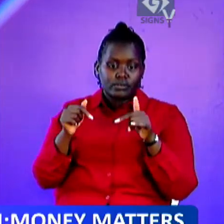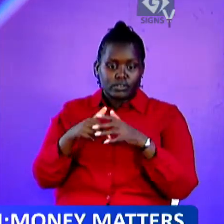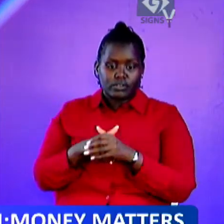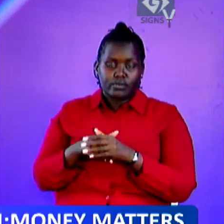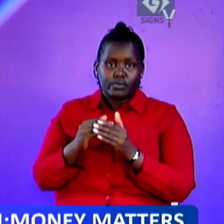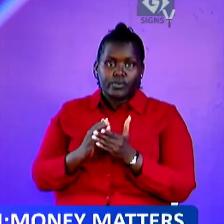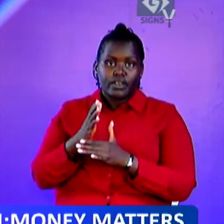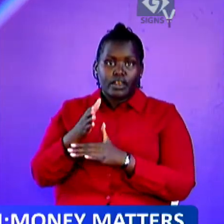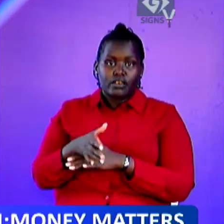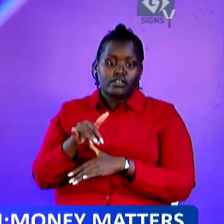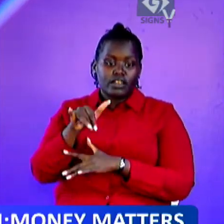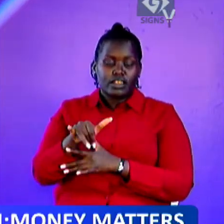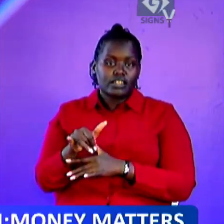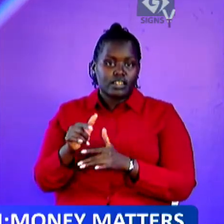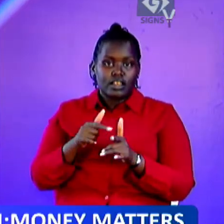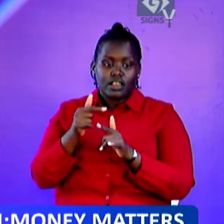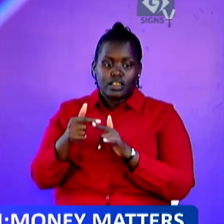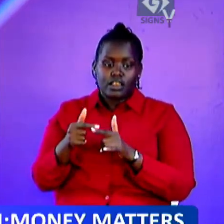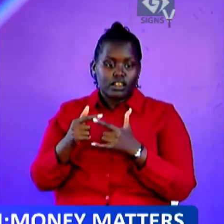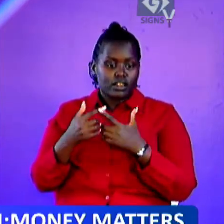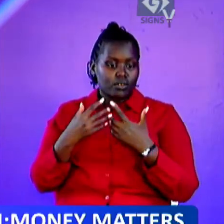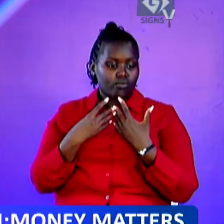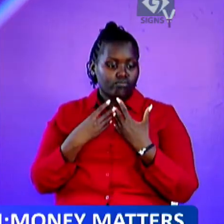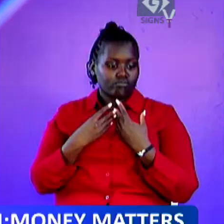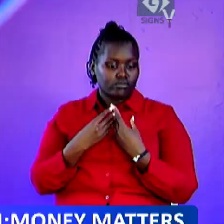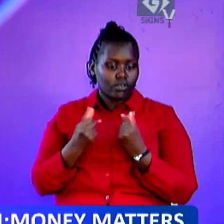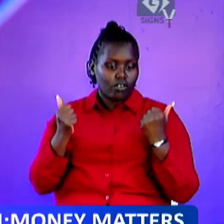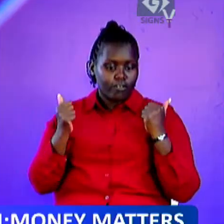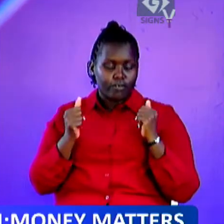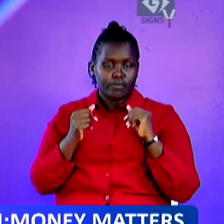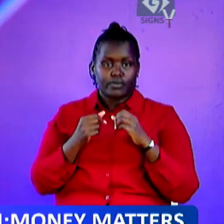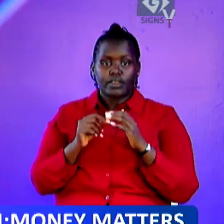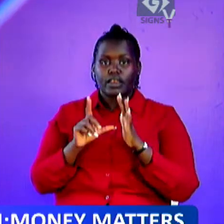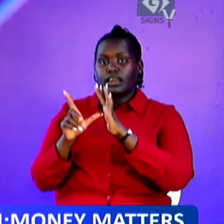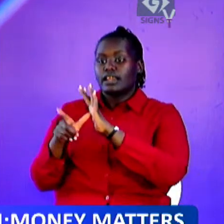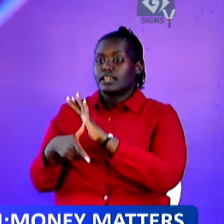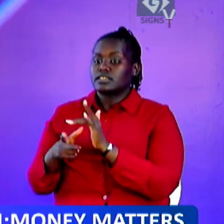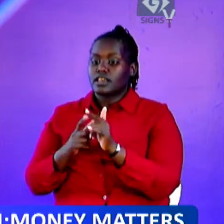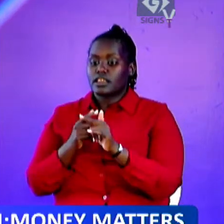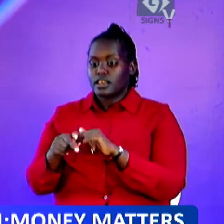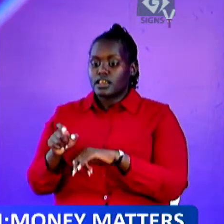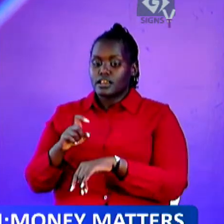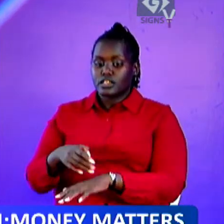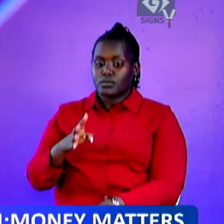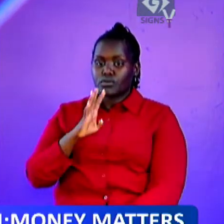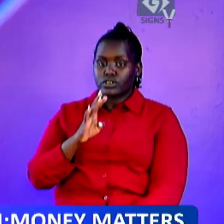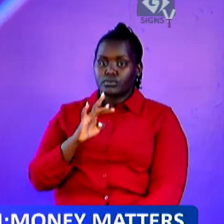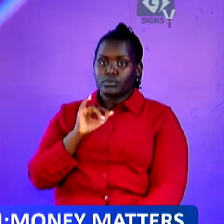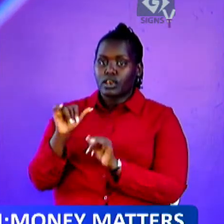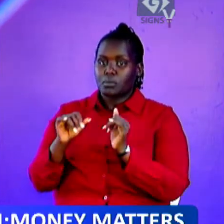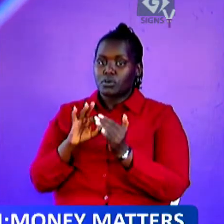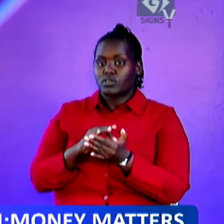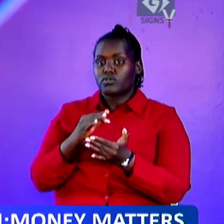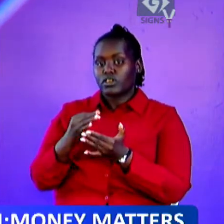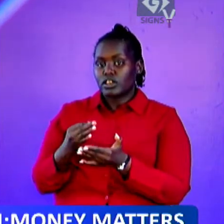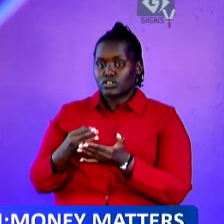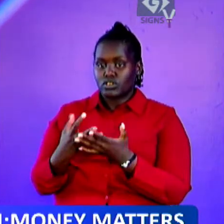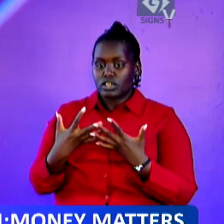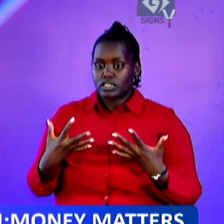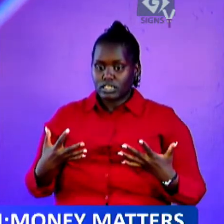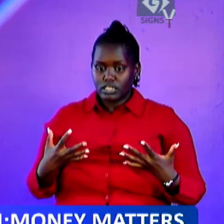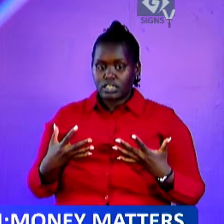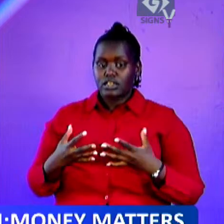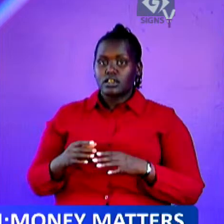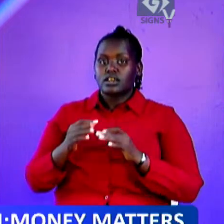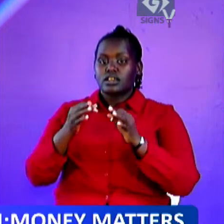After all, they have the machine. And they will deal with inflation later. Later. So when you're talking about these financial instruments of treasury bills, treasury